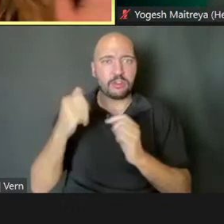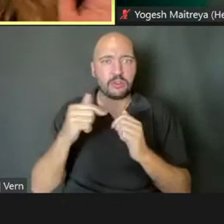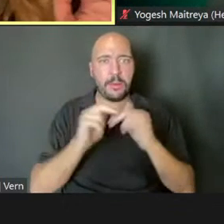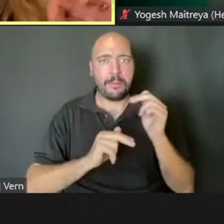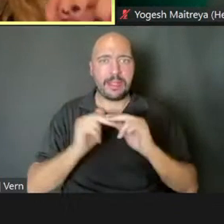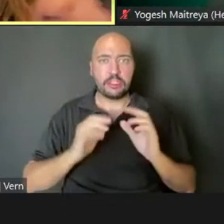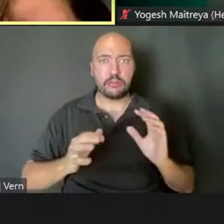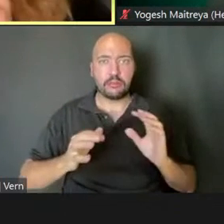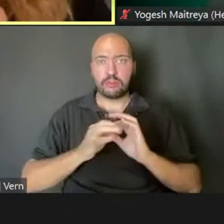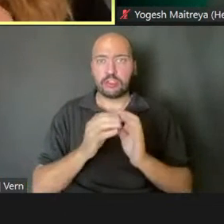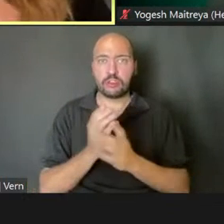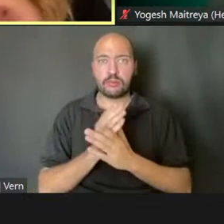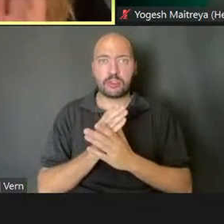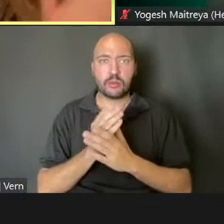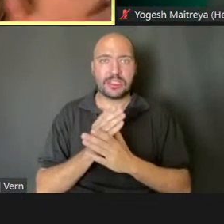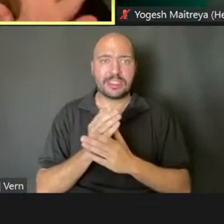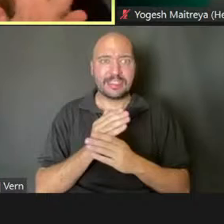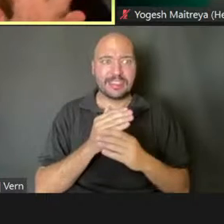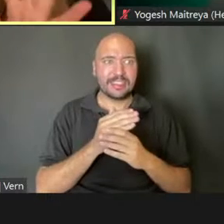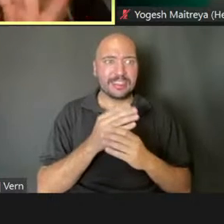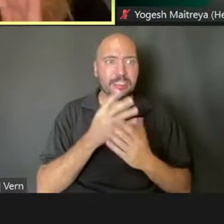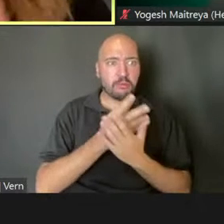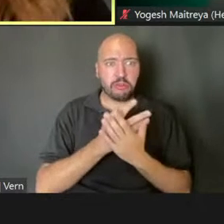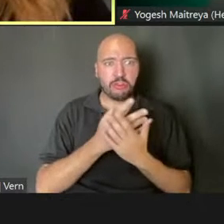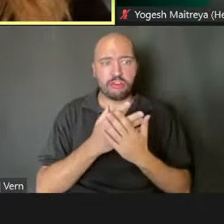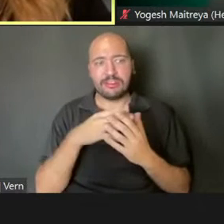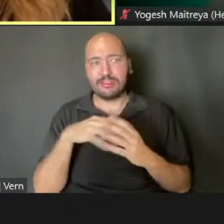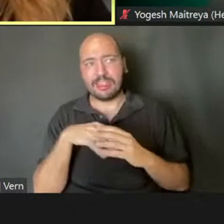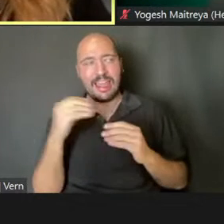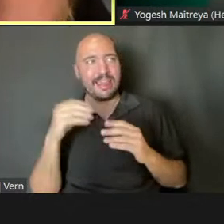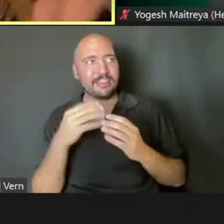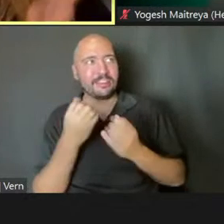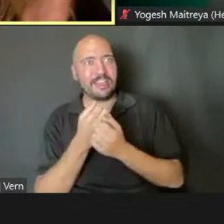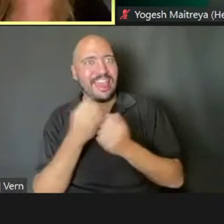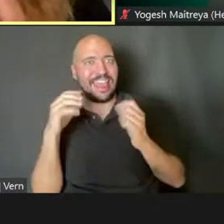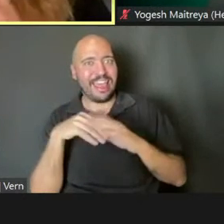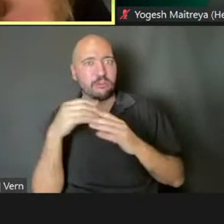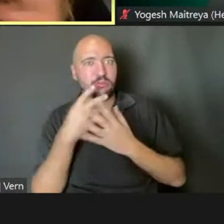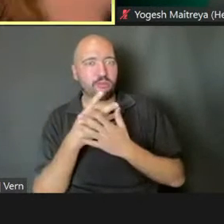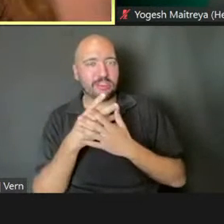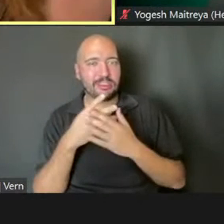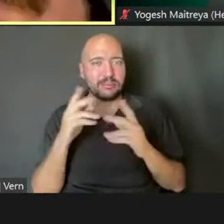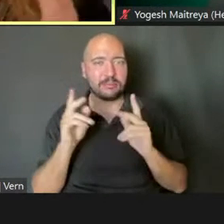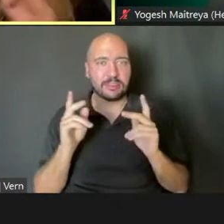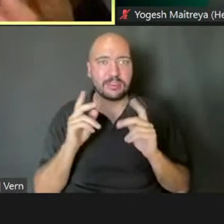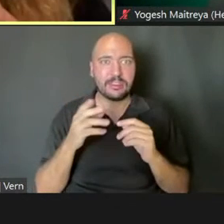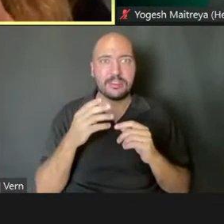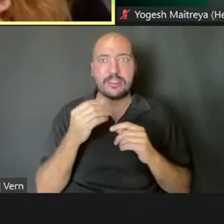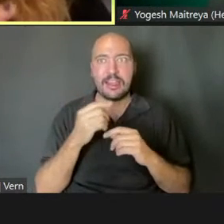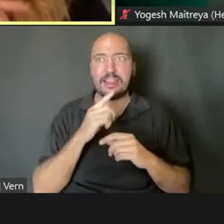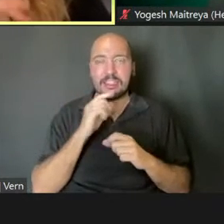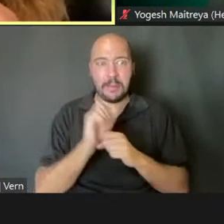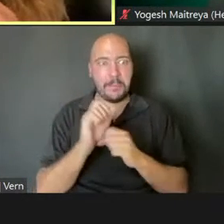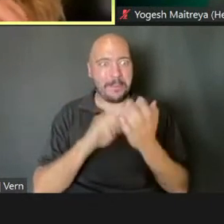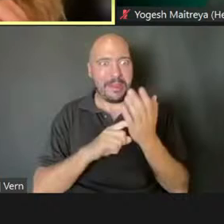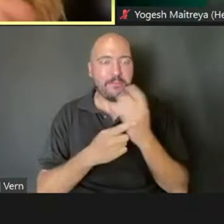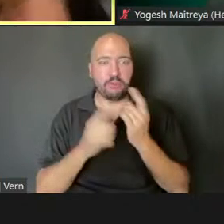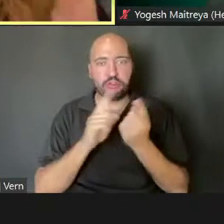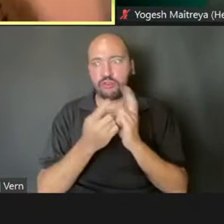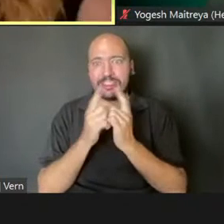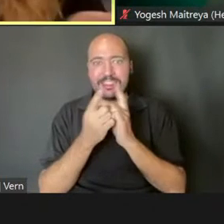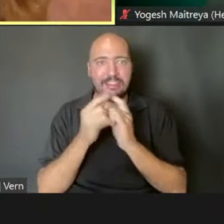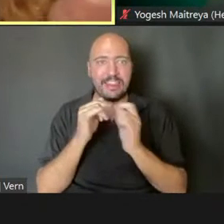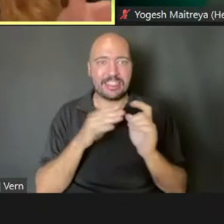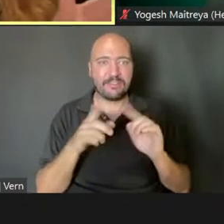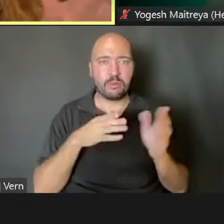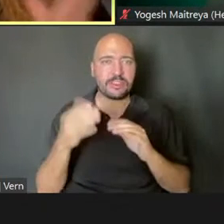build bridges between insiders and outsiders, and literally, you know, metaphorically translating that in different ways. If